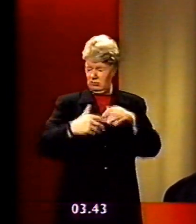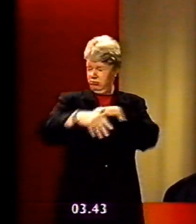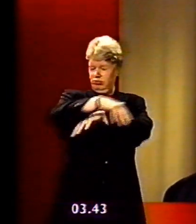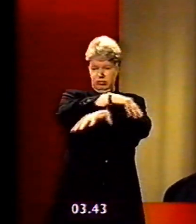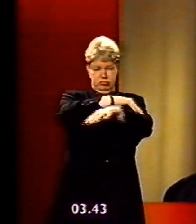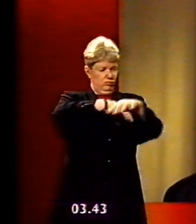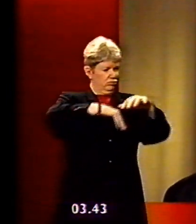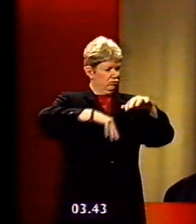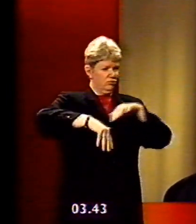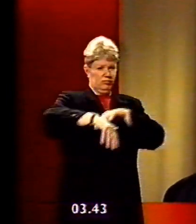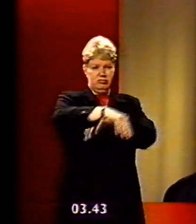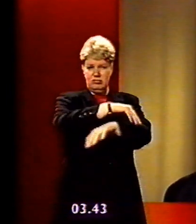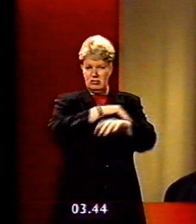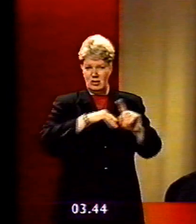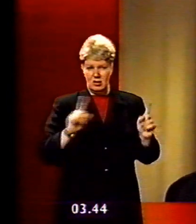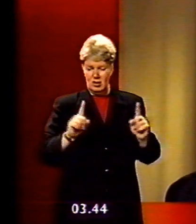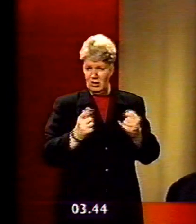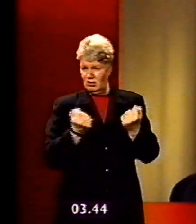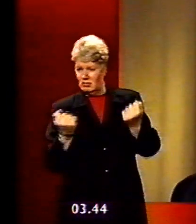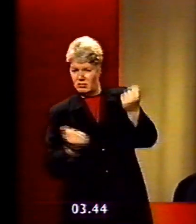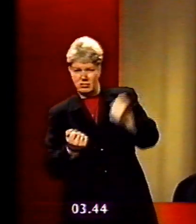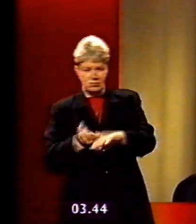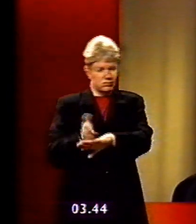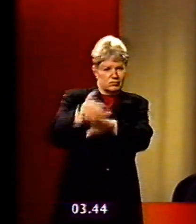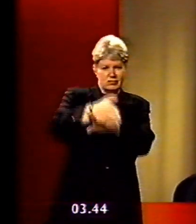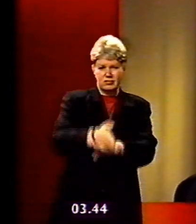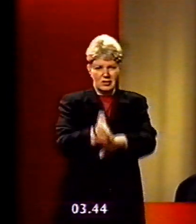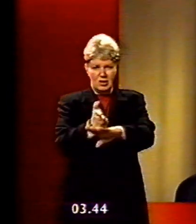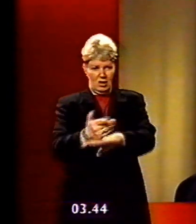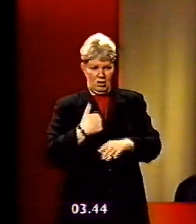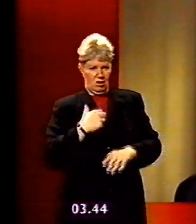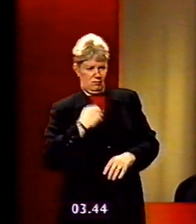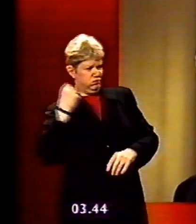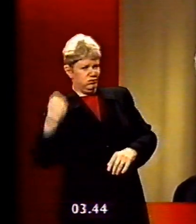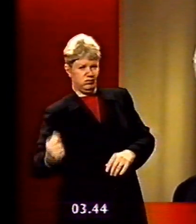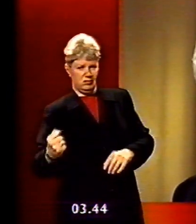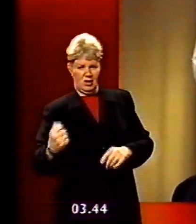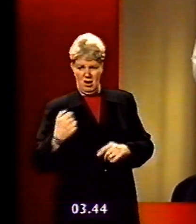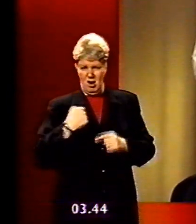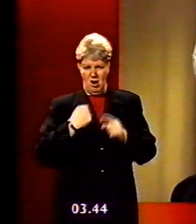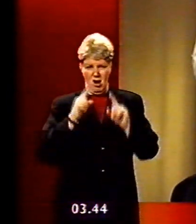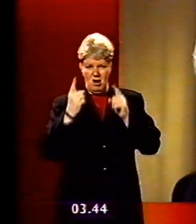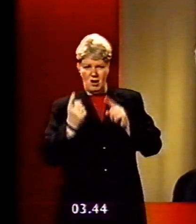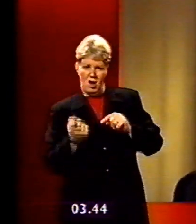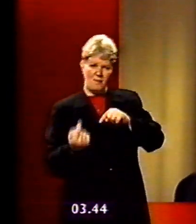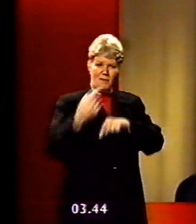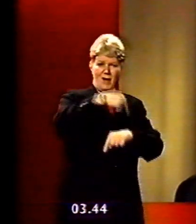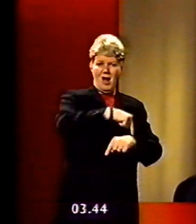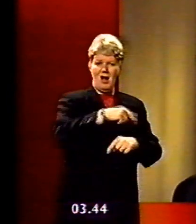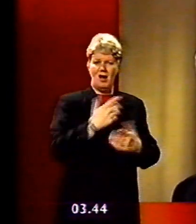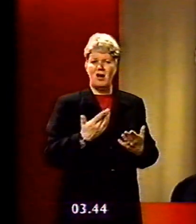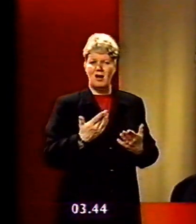in the transportation system. I was caught downtown, and I couldn't walk home before